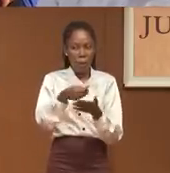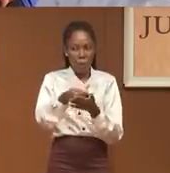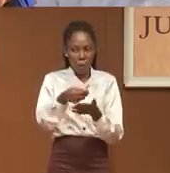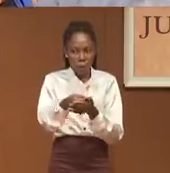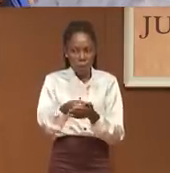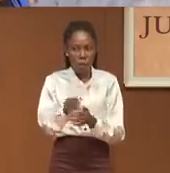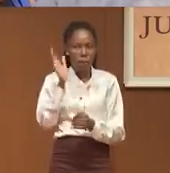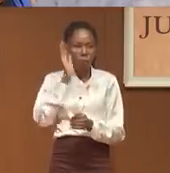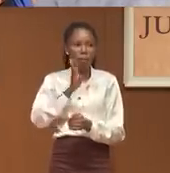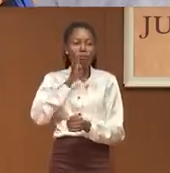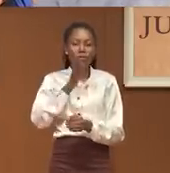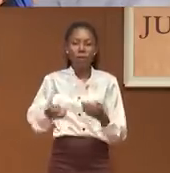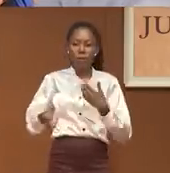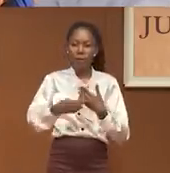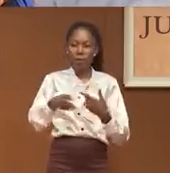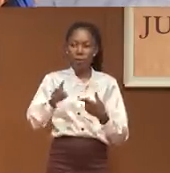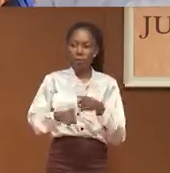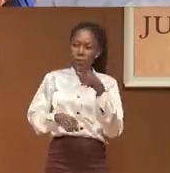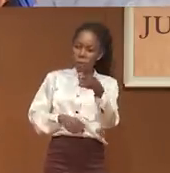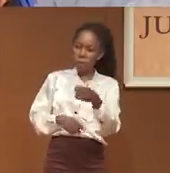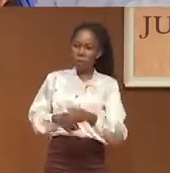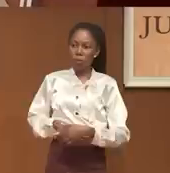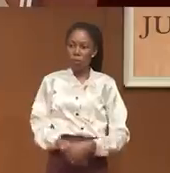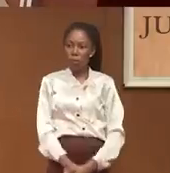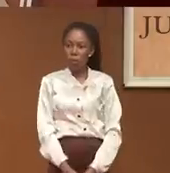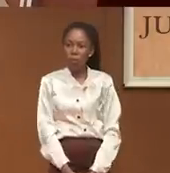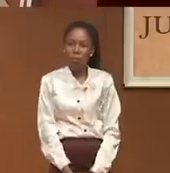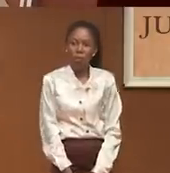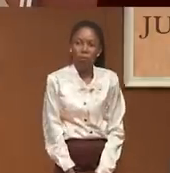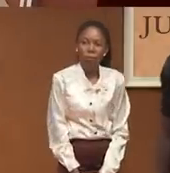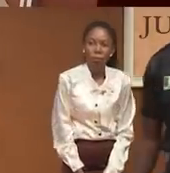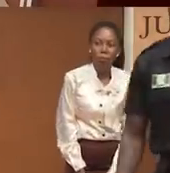both signed before I even paid the 2 million. Let me see what's your sign.